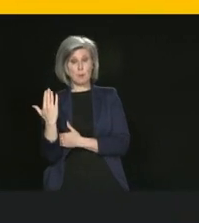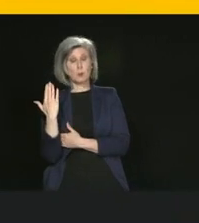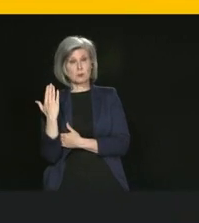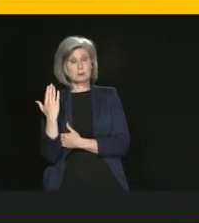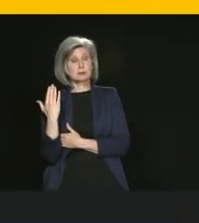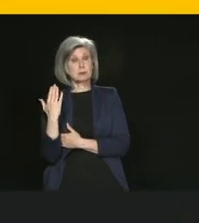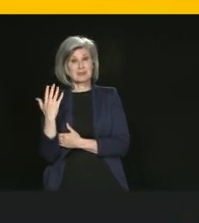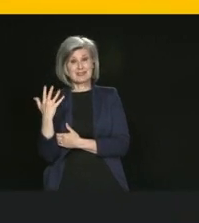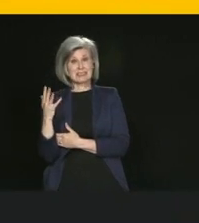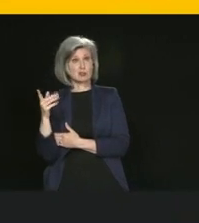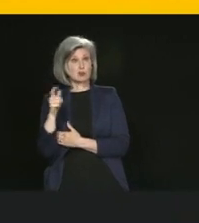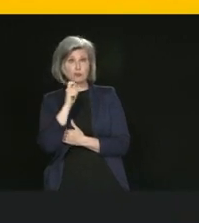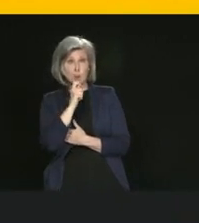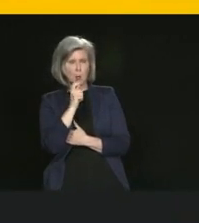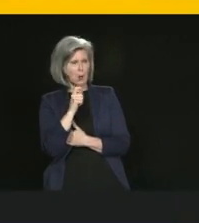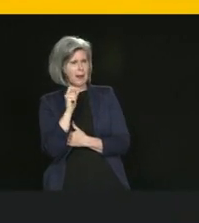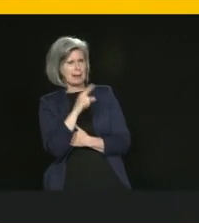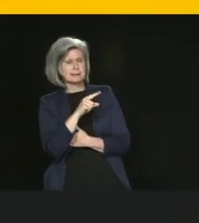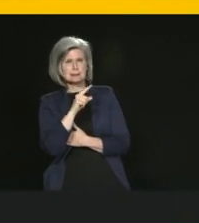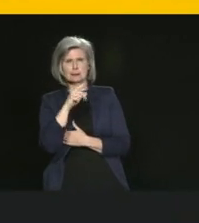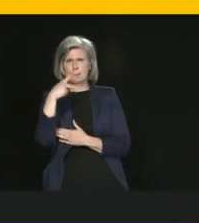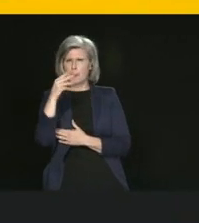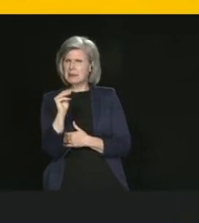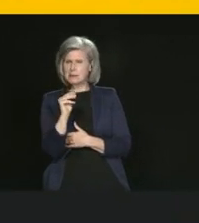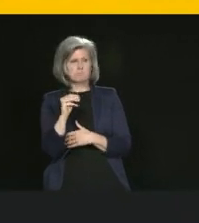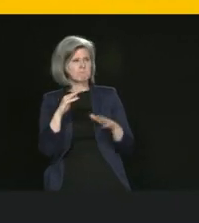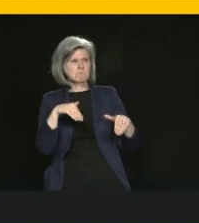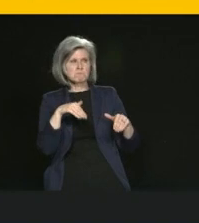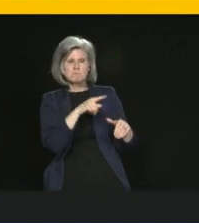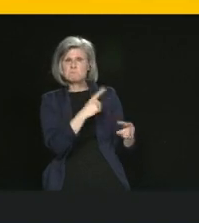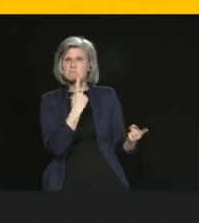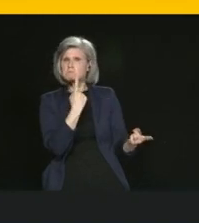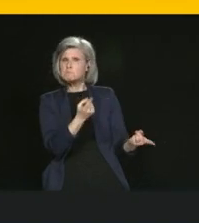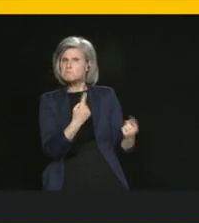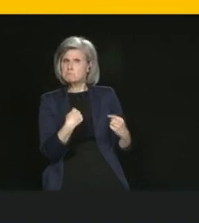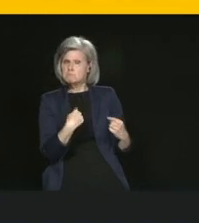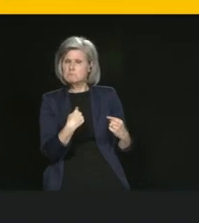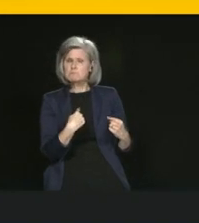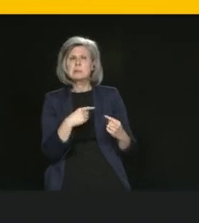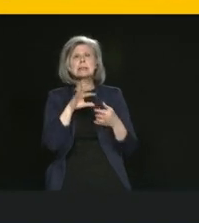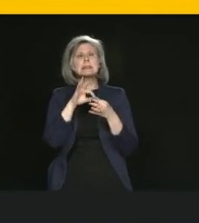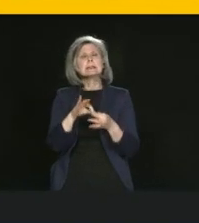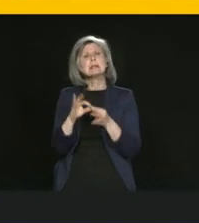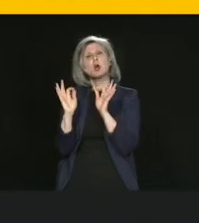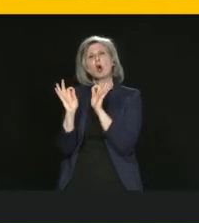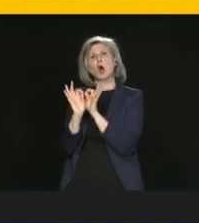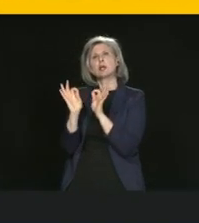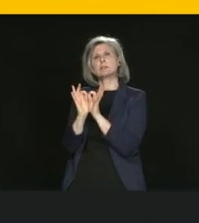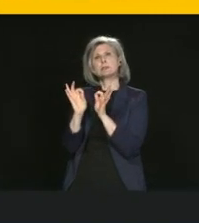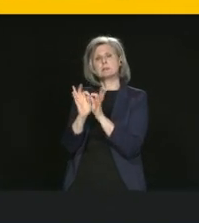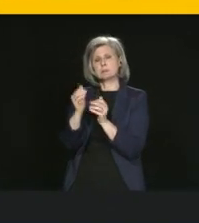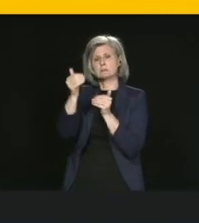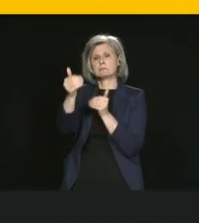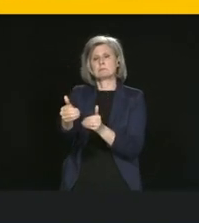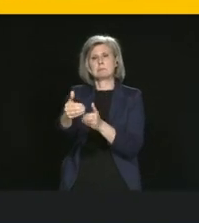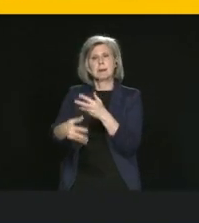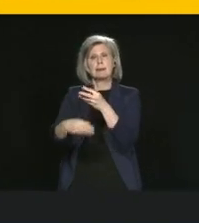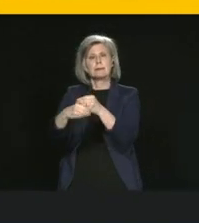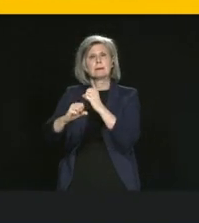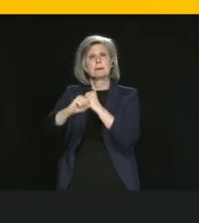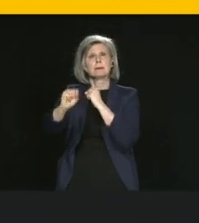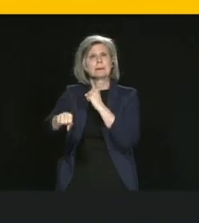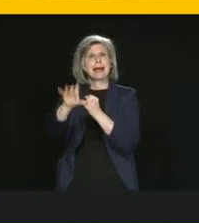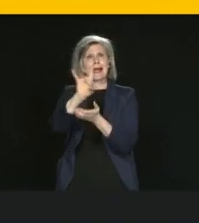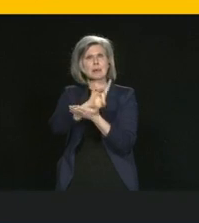answer. With respect to the cost of this 8-week extension, what do you assess that to be? Answer, very good question. Two quick answers.